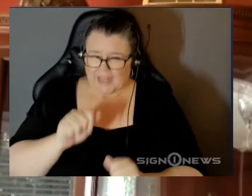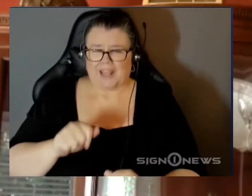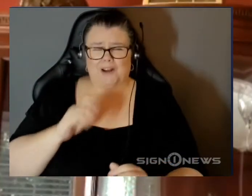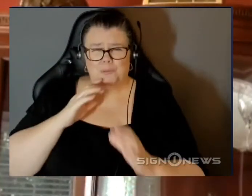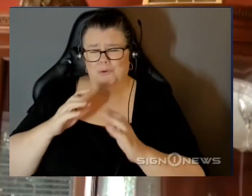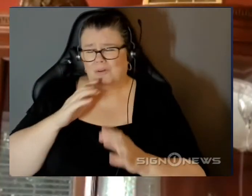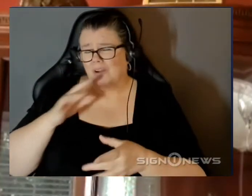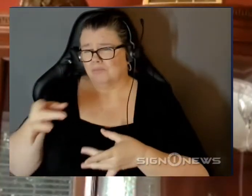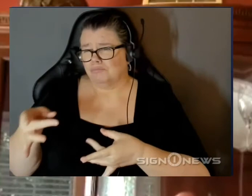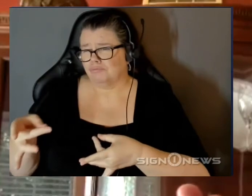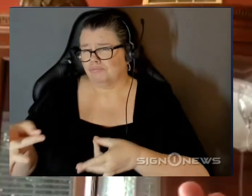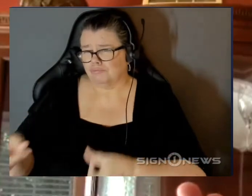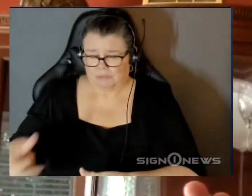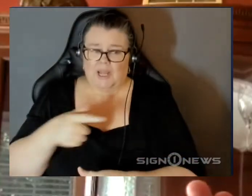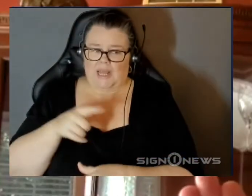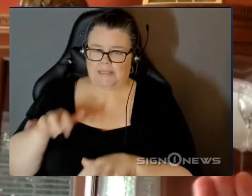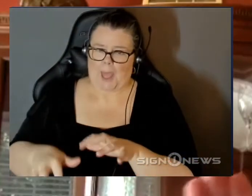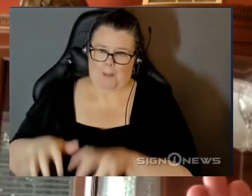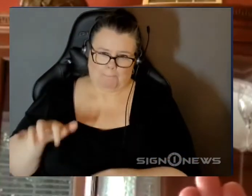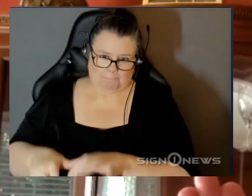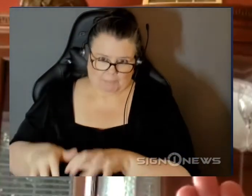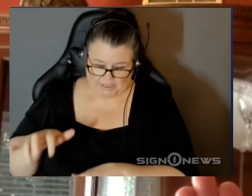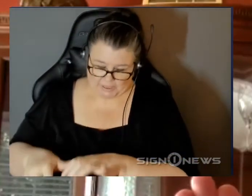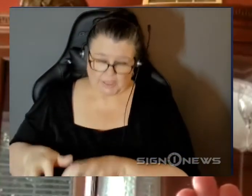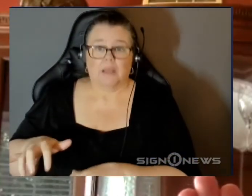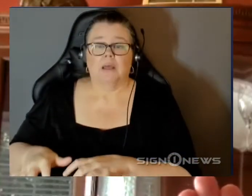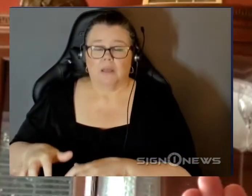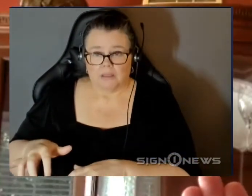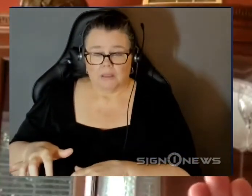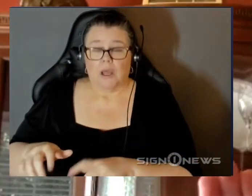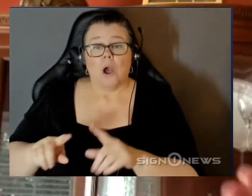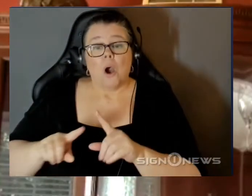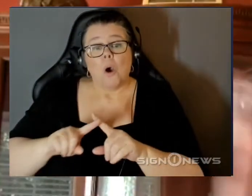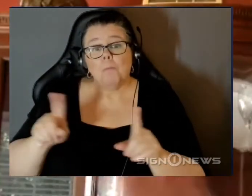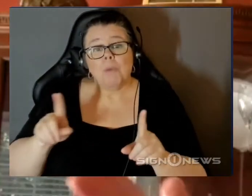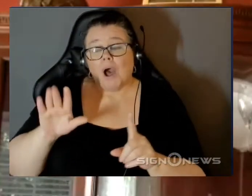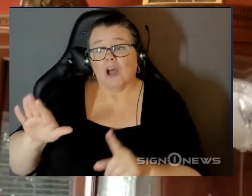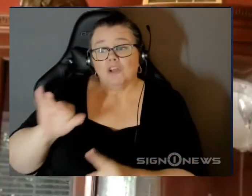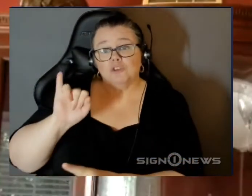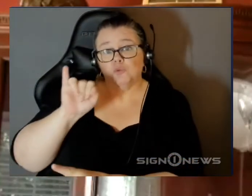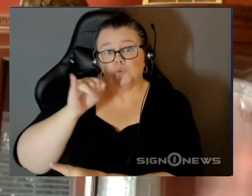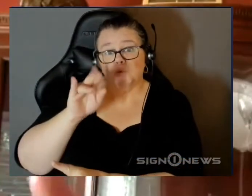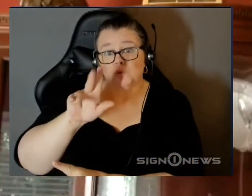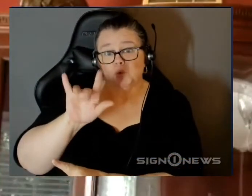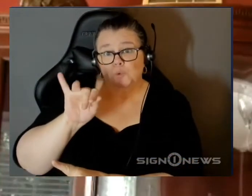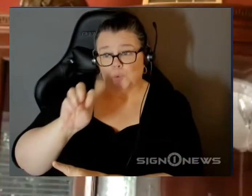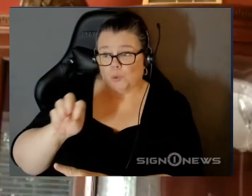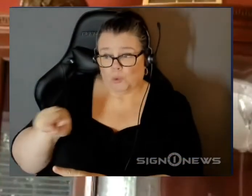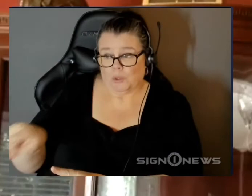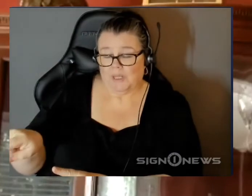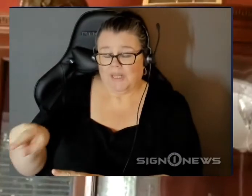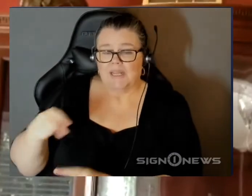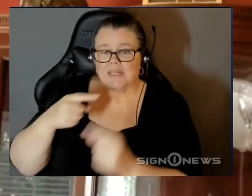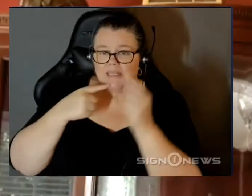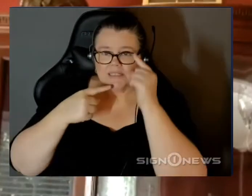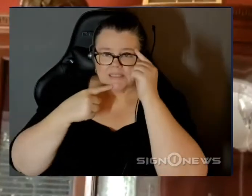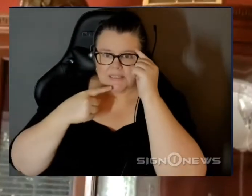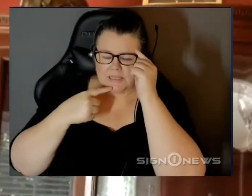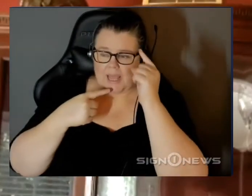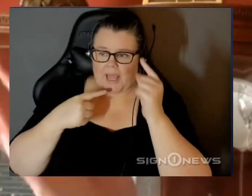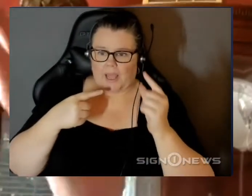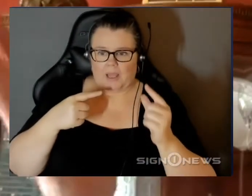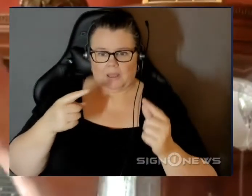lot of resources into it, but Julie's thing was, this is like, it's almost like night and day. See, we didn't know what he